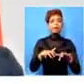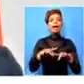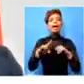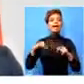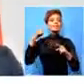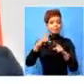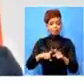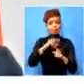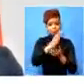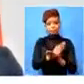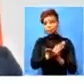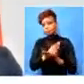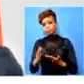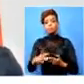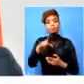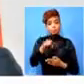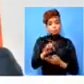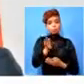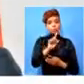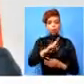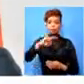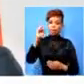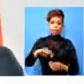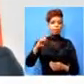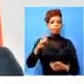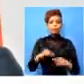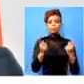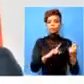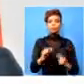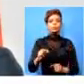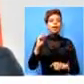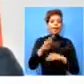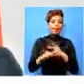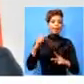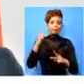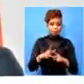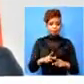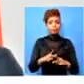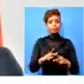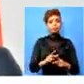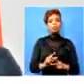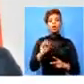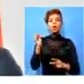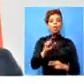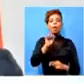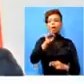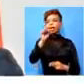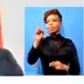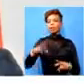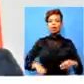victorious. This is what we have to do against the COVID premiers and all other corrupt